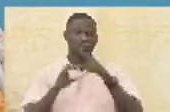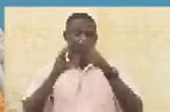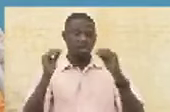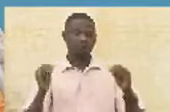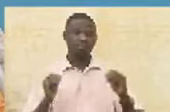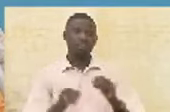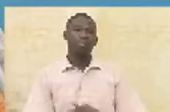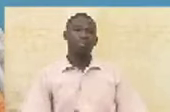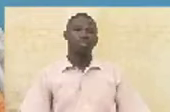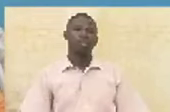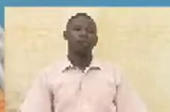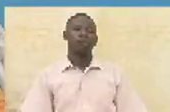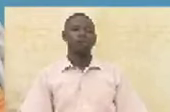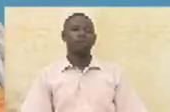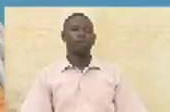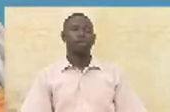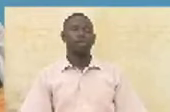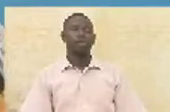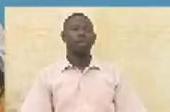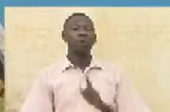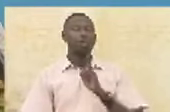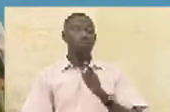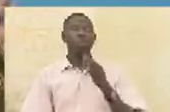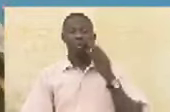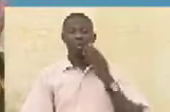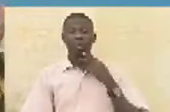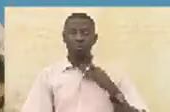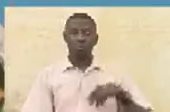were going to bed,